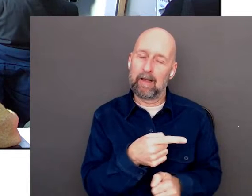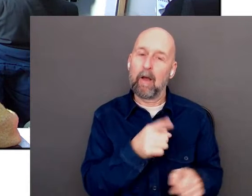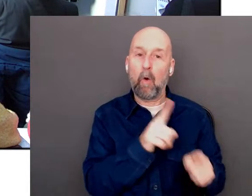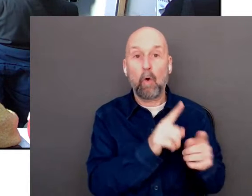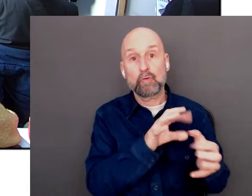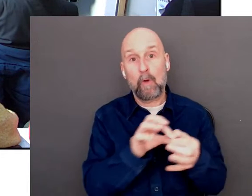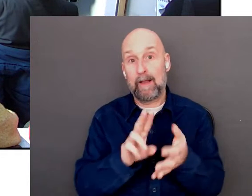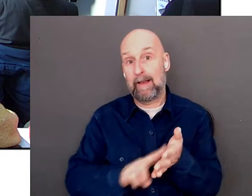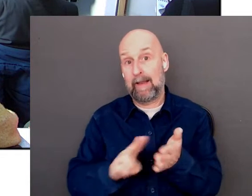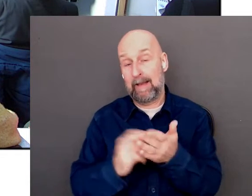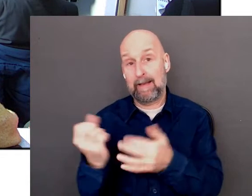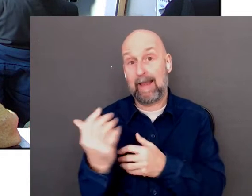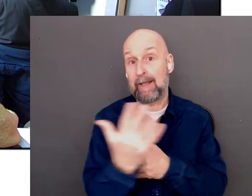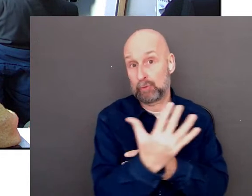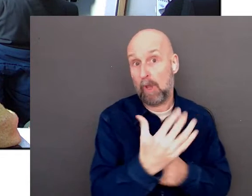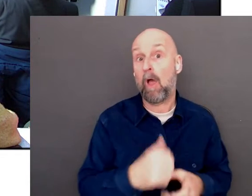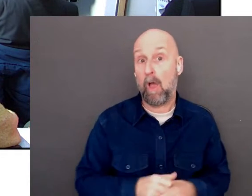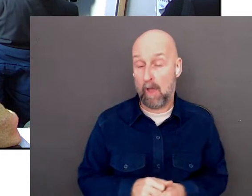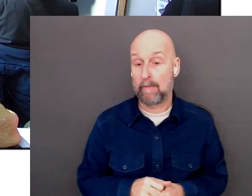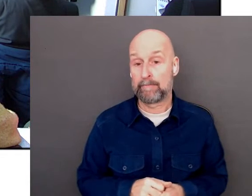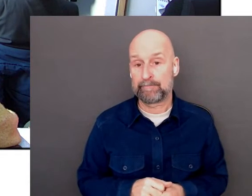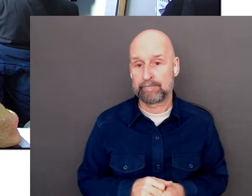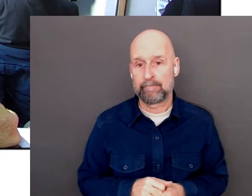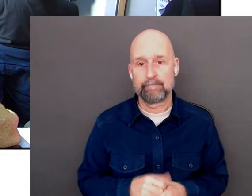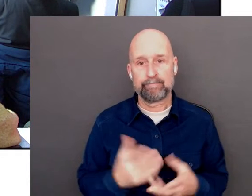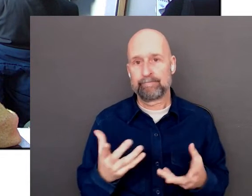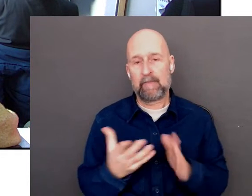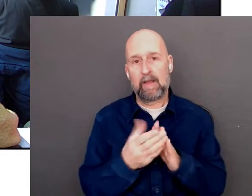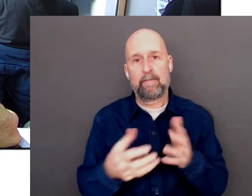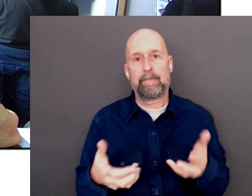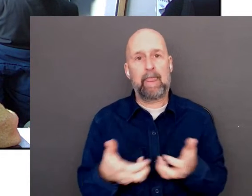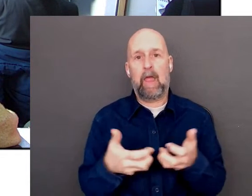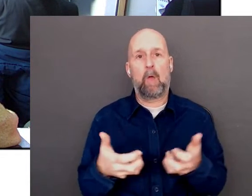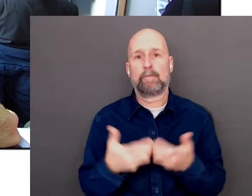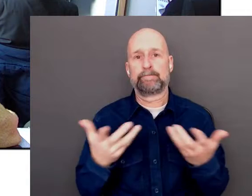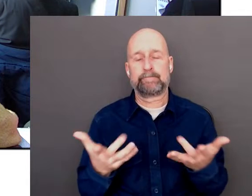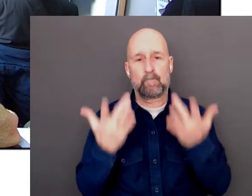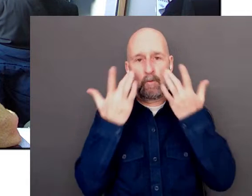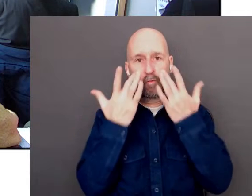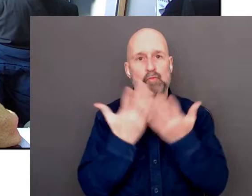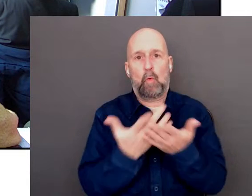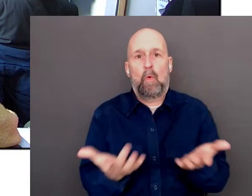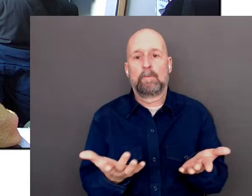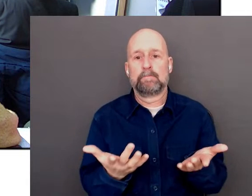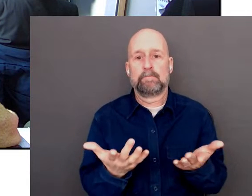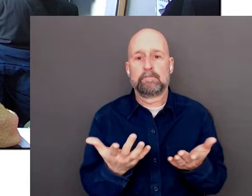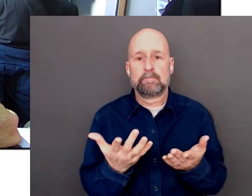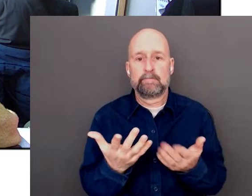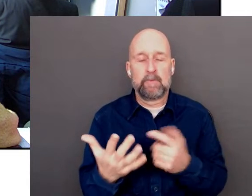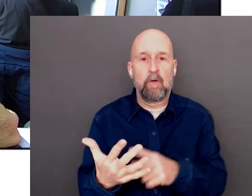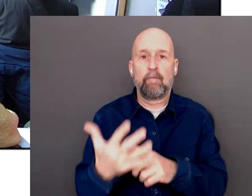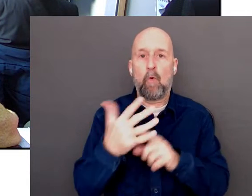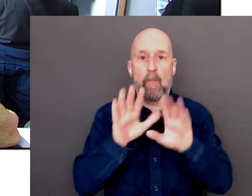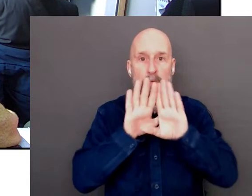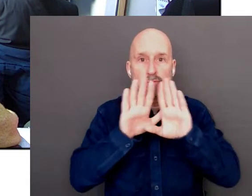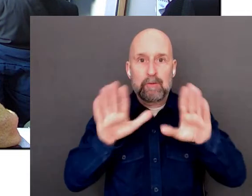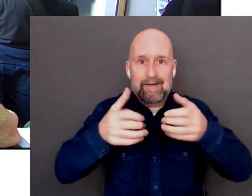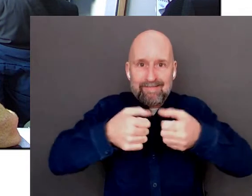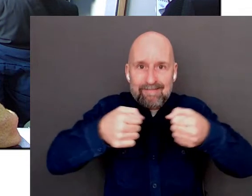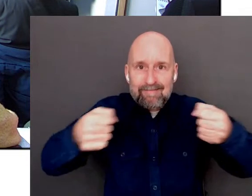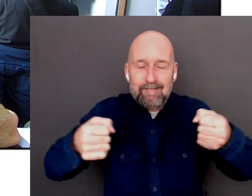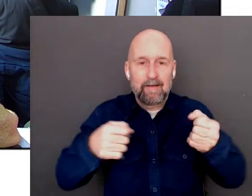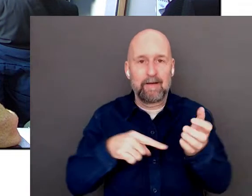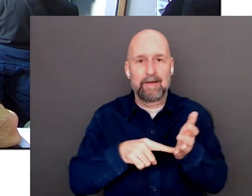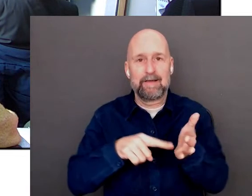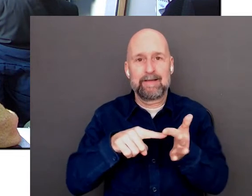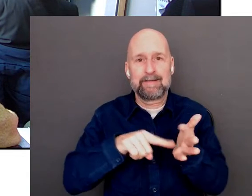Like, how do you try to show forces, let's say, on a screen or in Tetra or a black